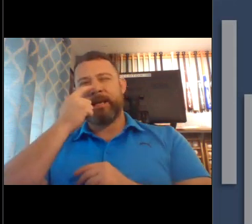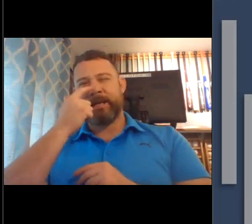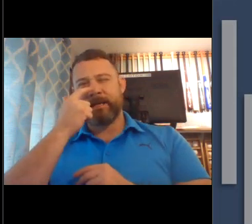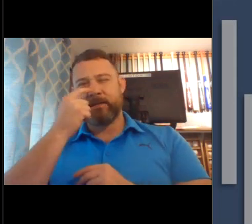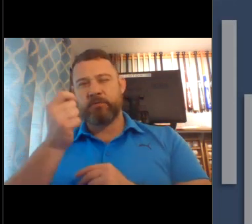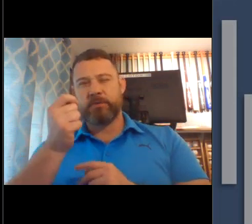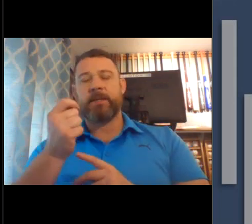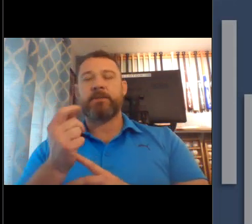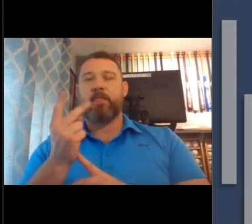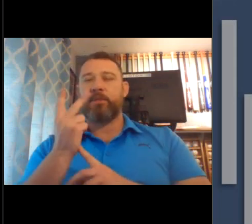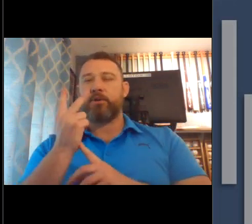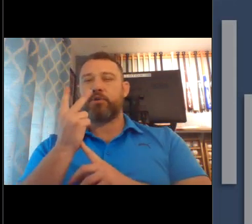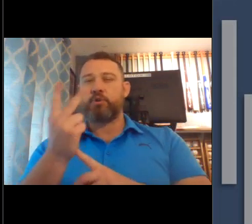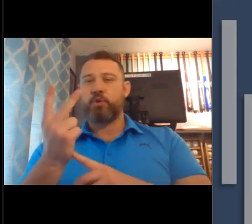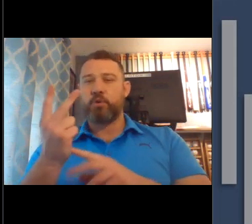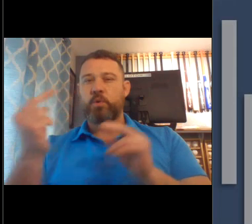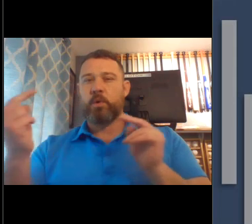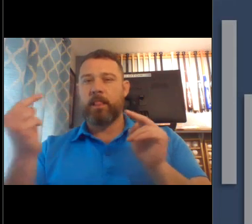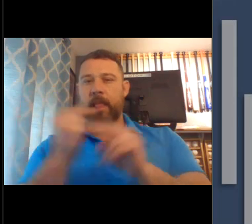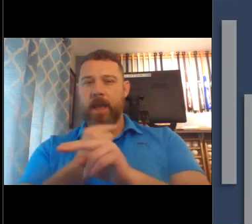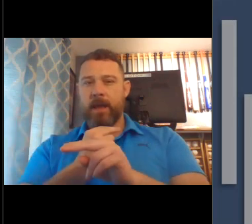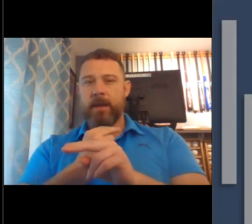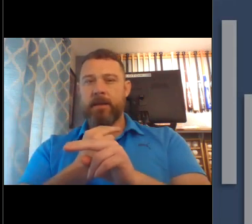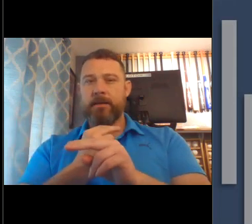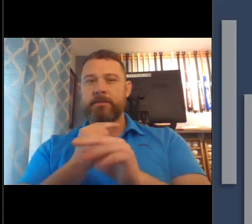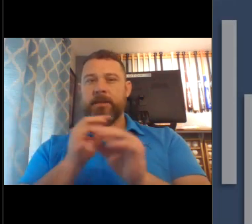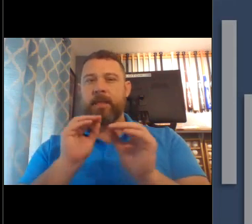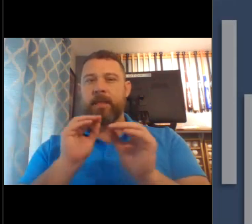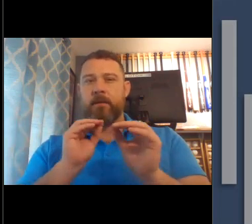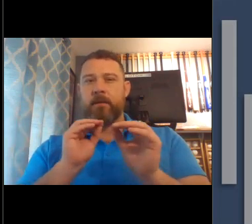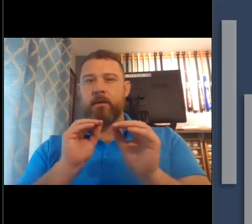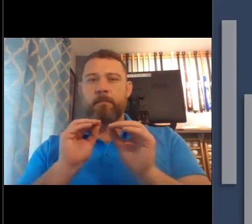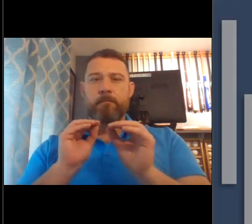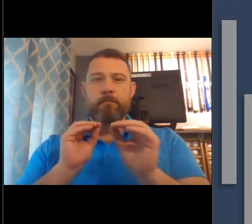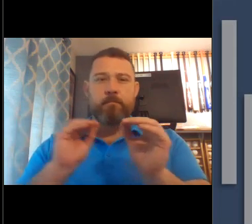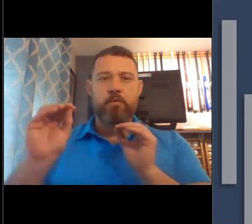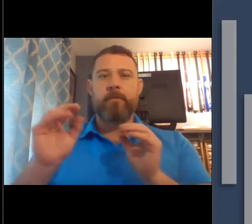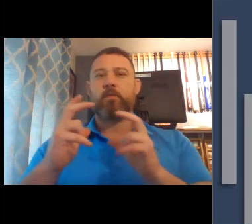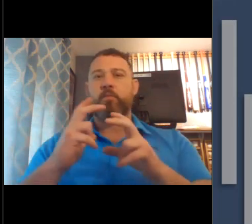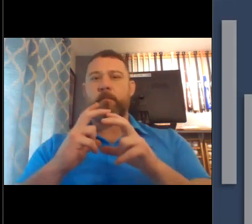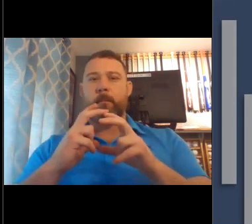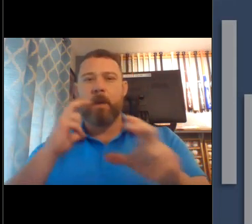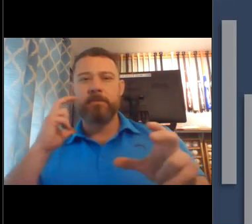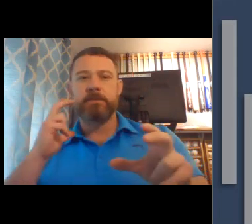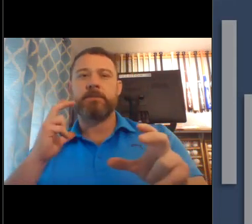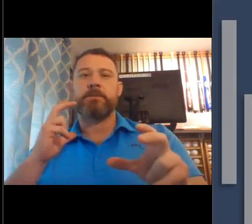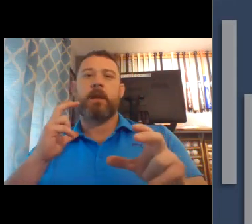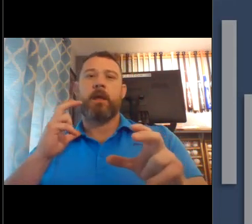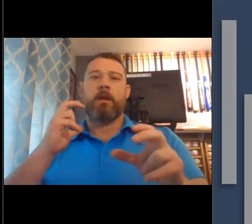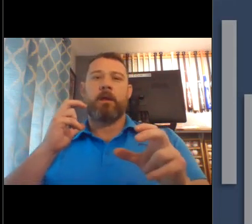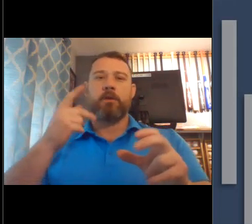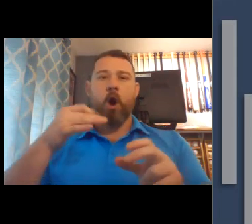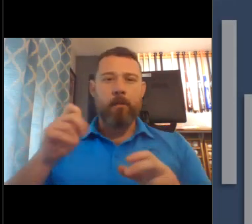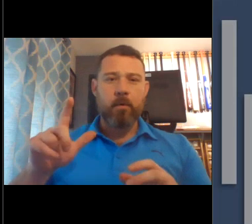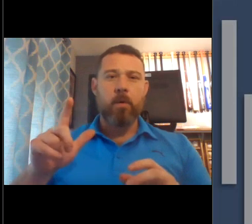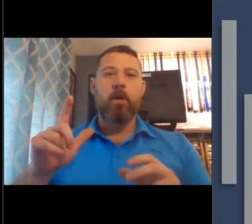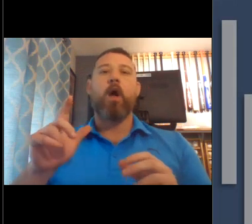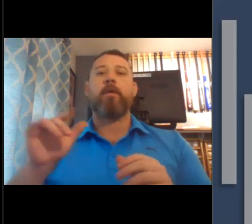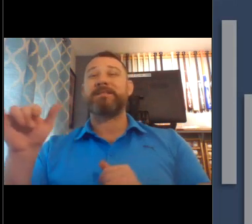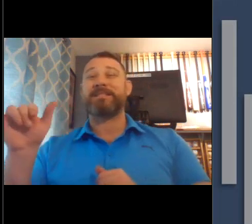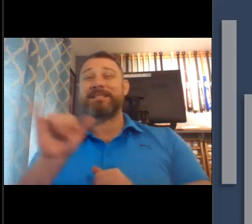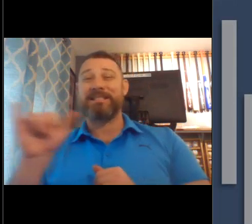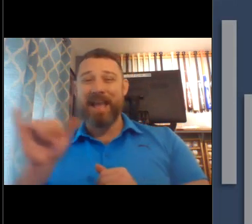2 lanes that are moving people through buses and carpools and others are moving the same amount of